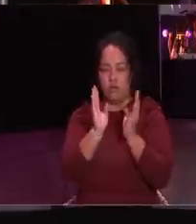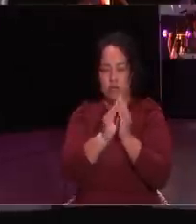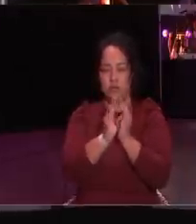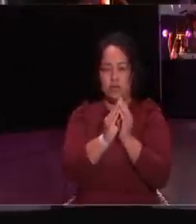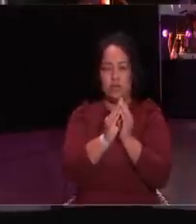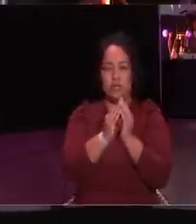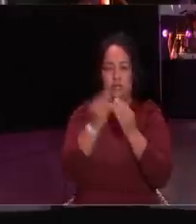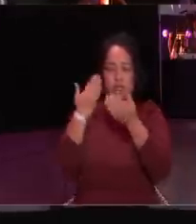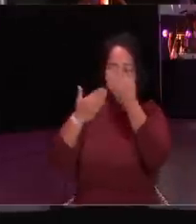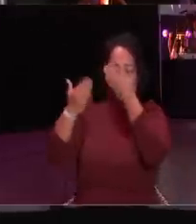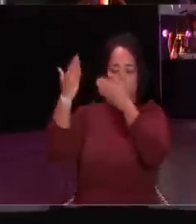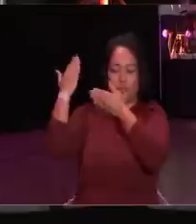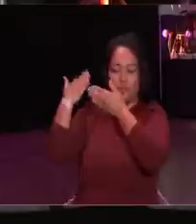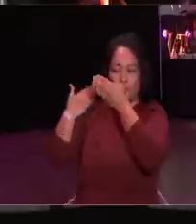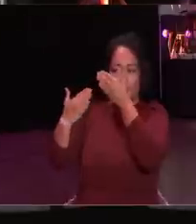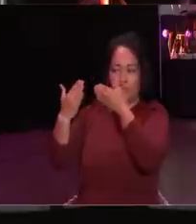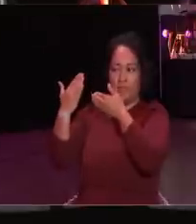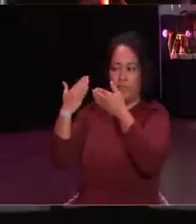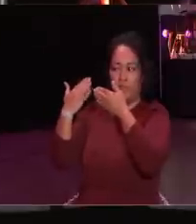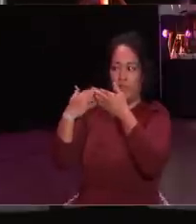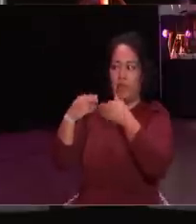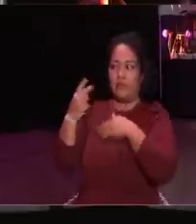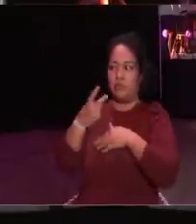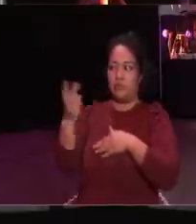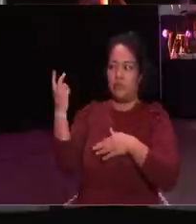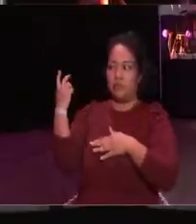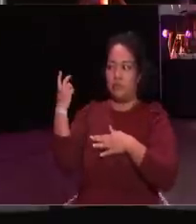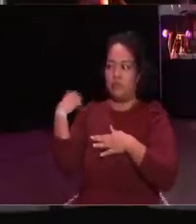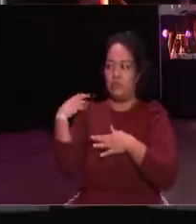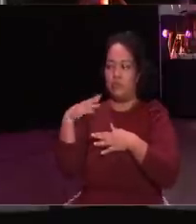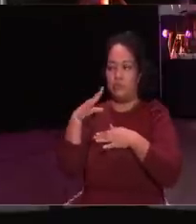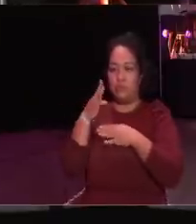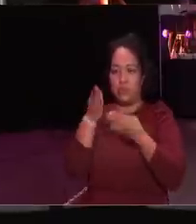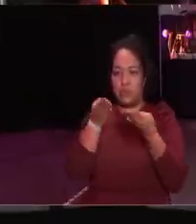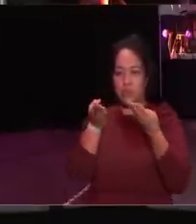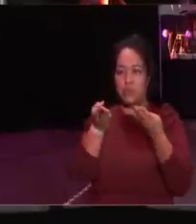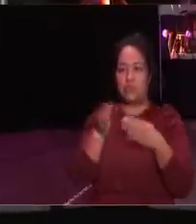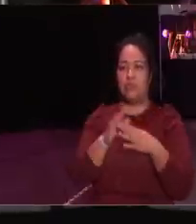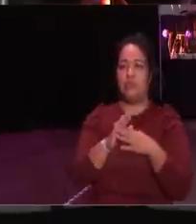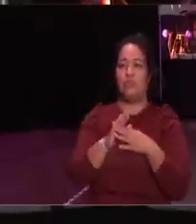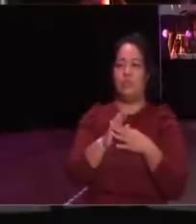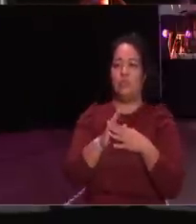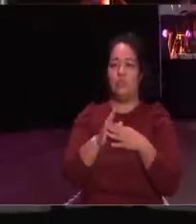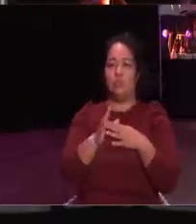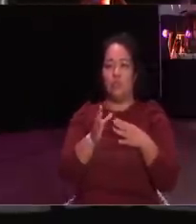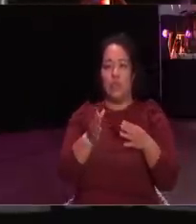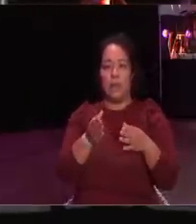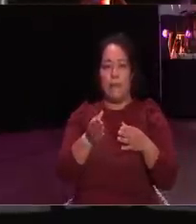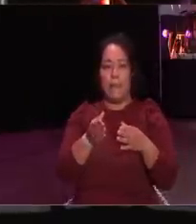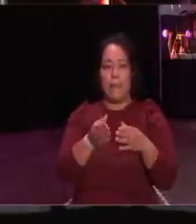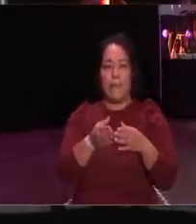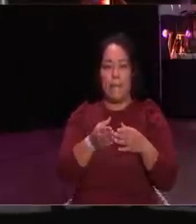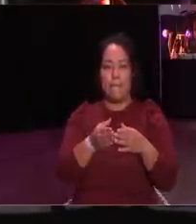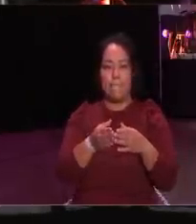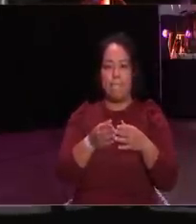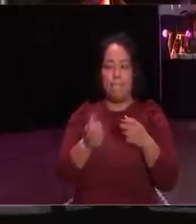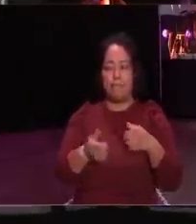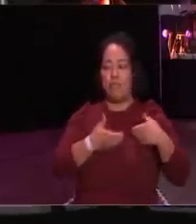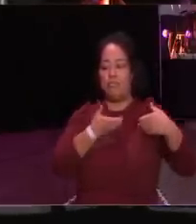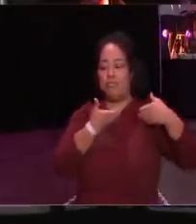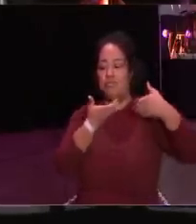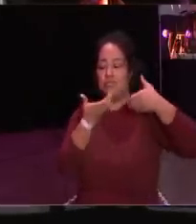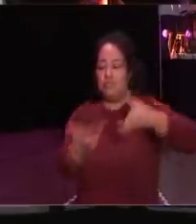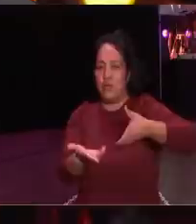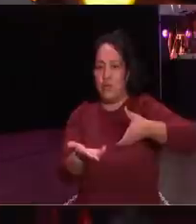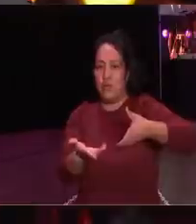conventions. Y cultos que se caracterizaban. And the services that were characterized. Por el derramamiento del Espíritu Santo. By the outpouring